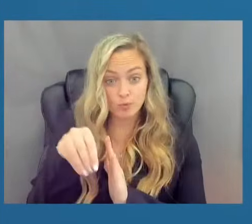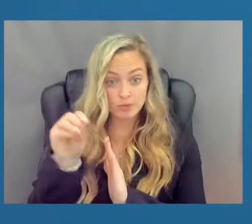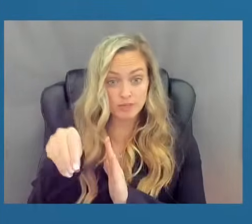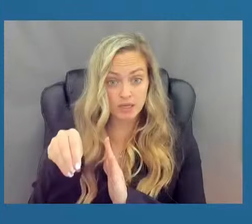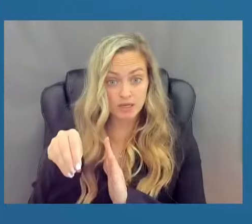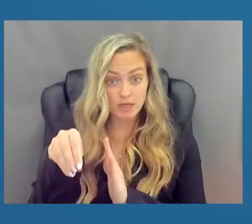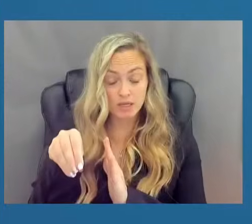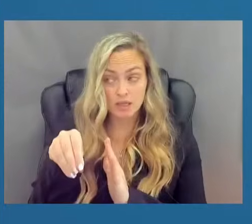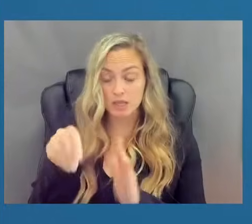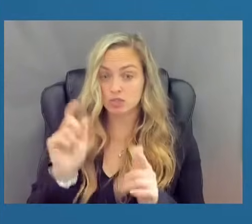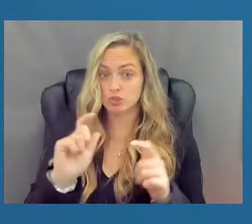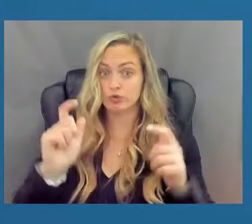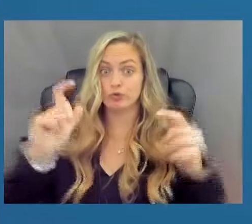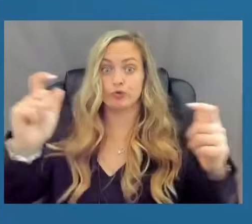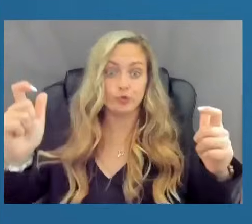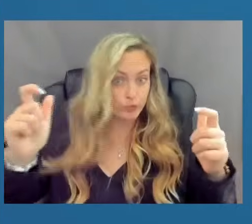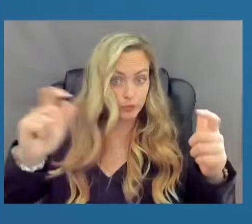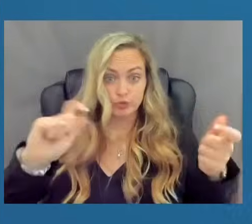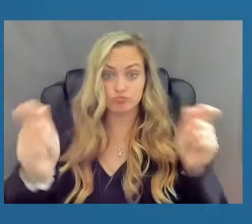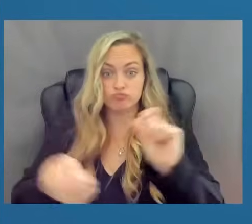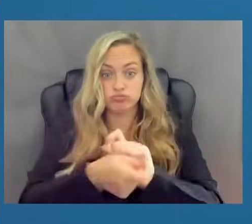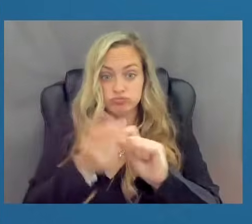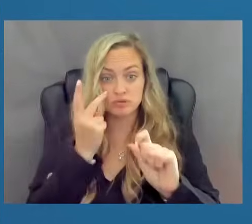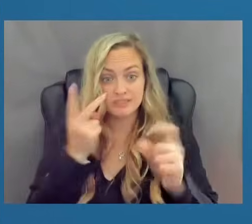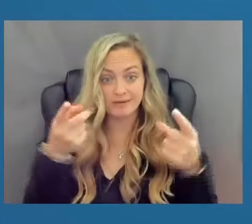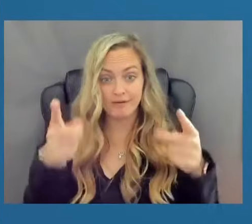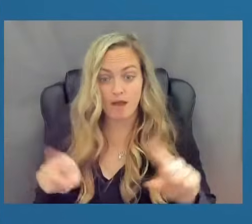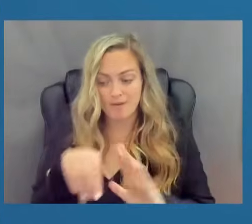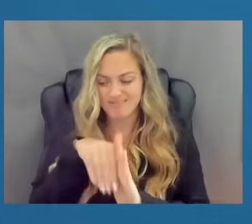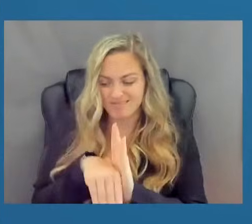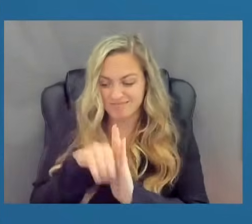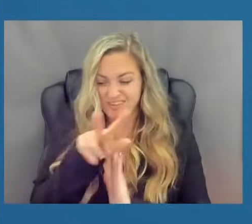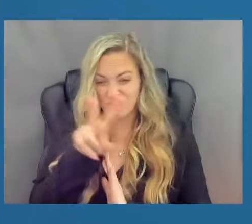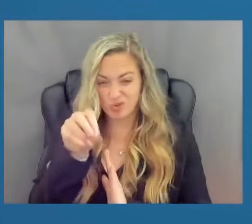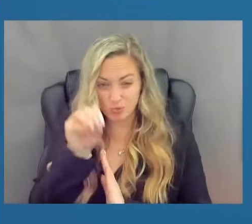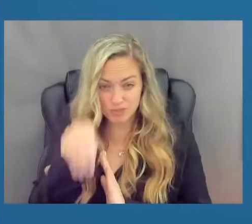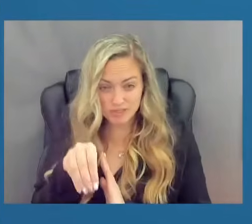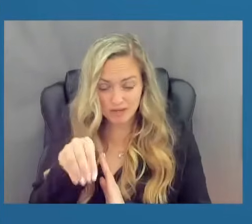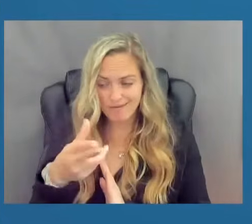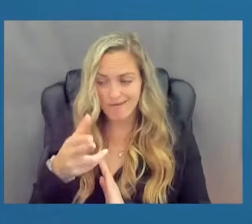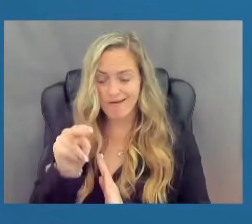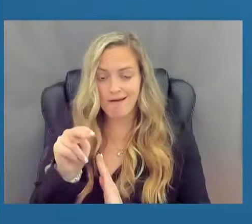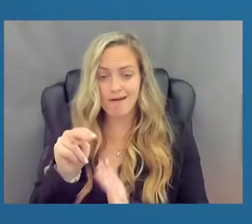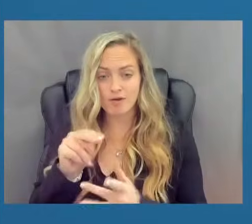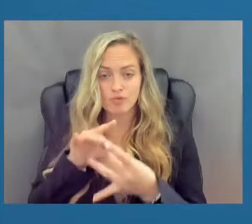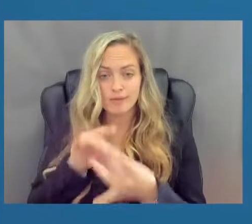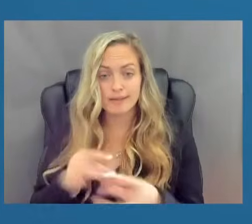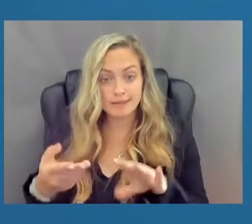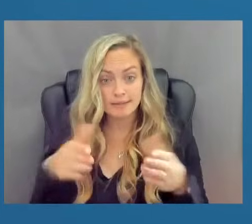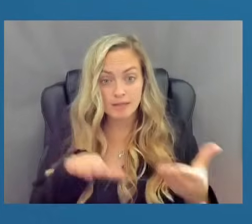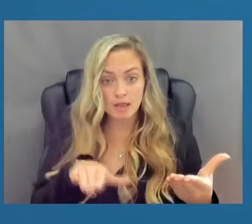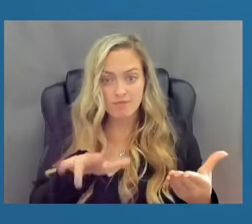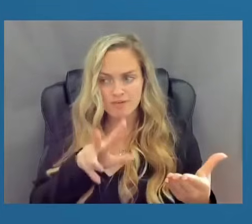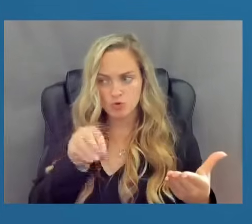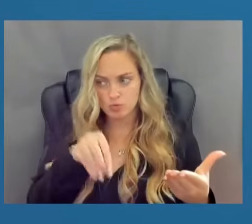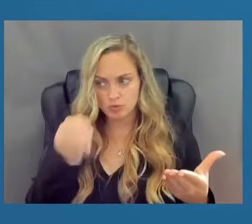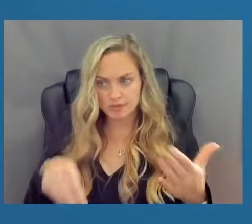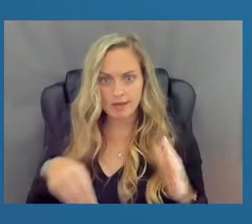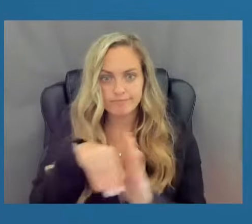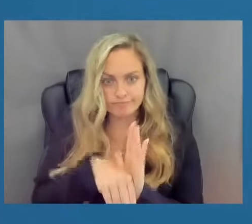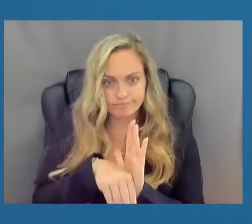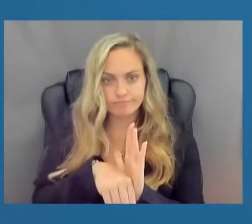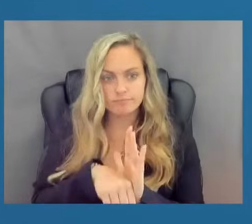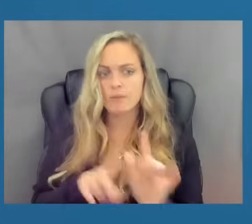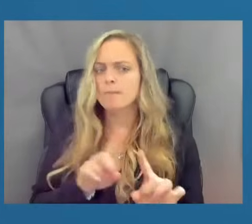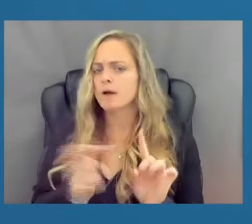a drum roll. I mean, that is extraordinary to see that decline. Gun-related deaths are down 50%. But also, we had a